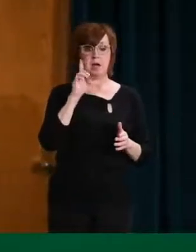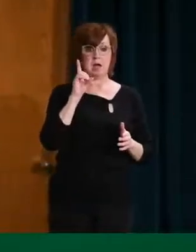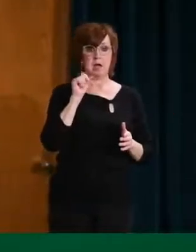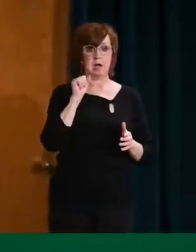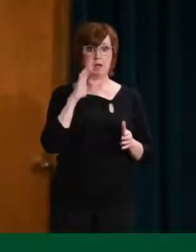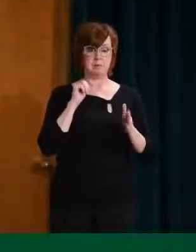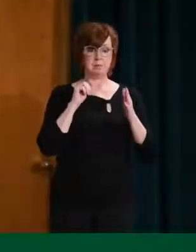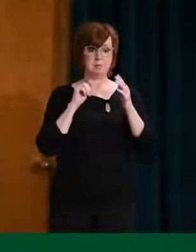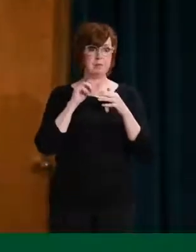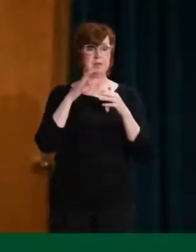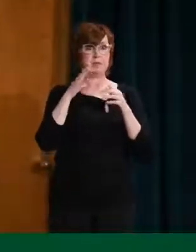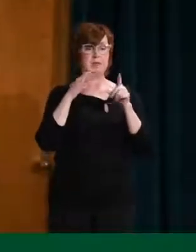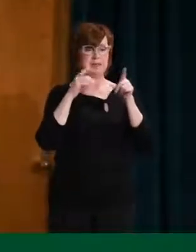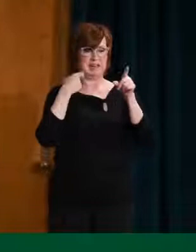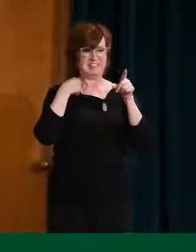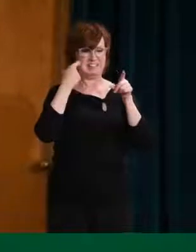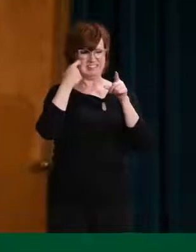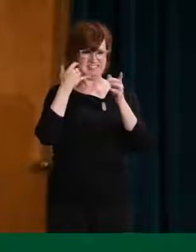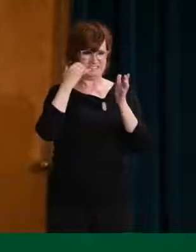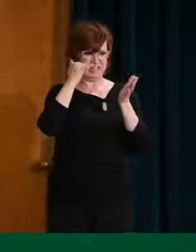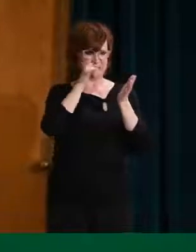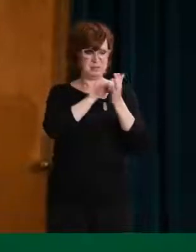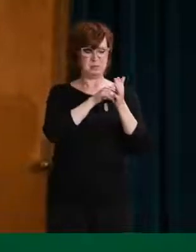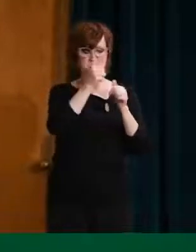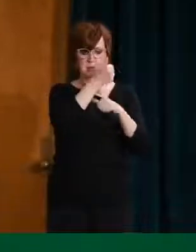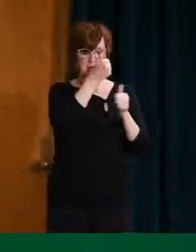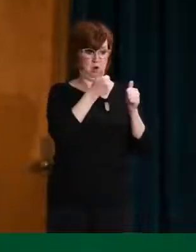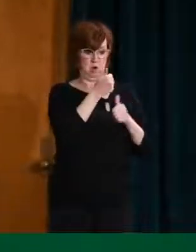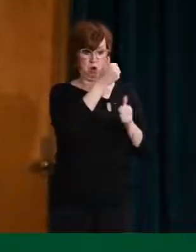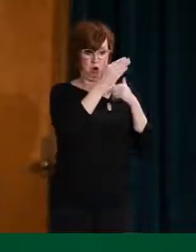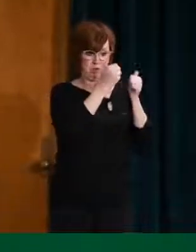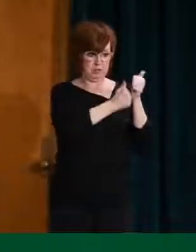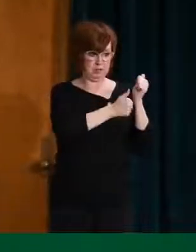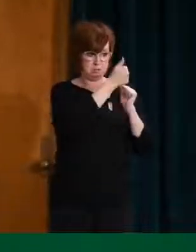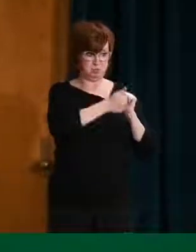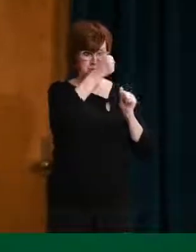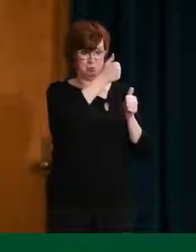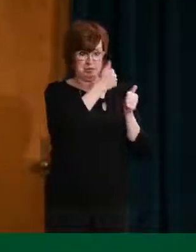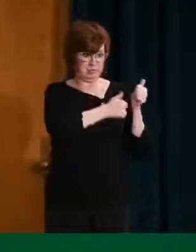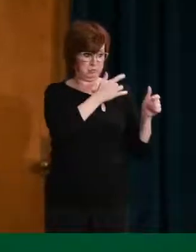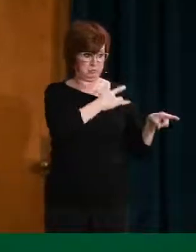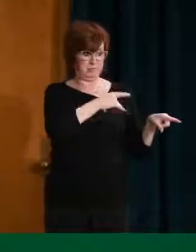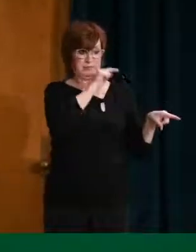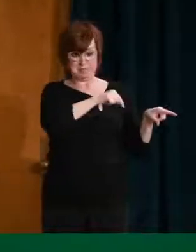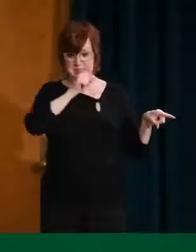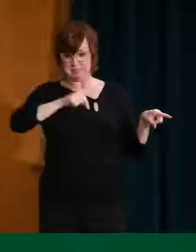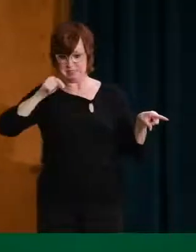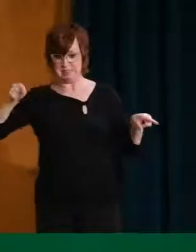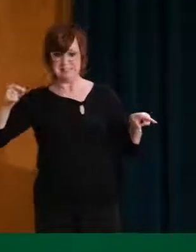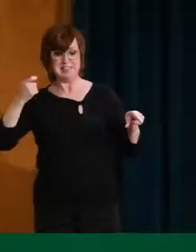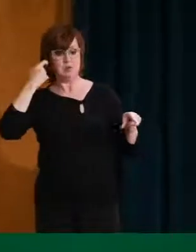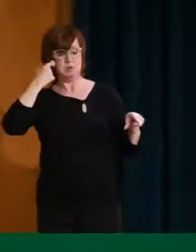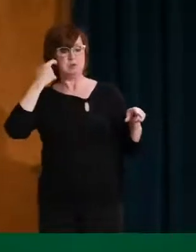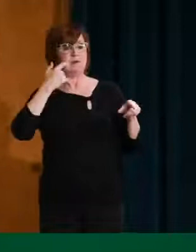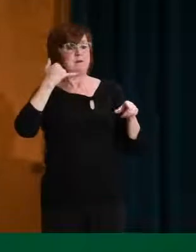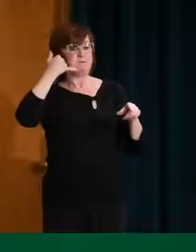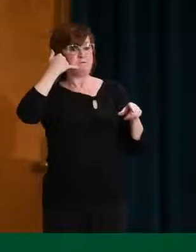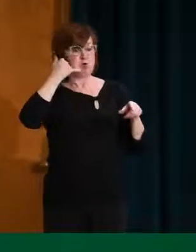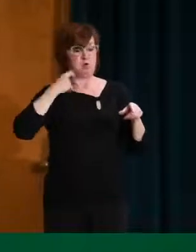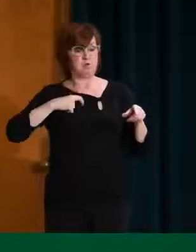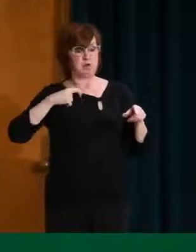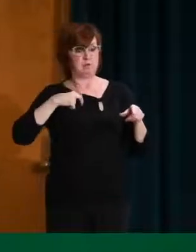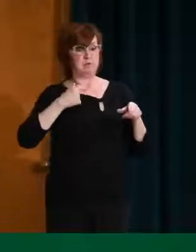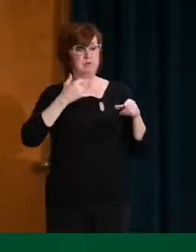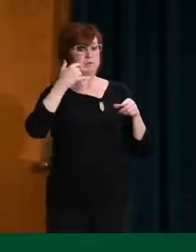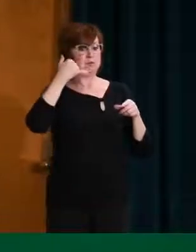of the premiers on a call that I was just on with respect to is there an opportunity for us to look to further align and